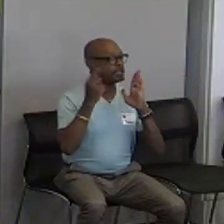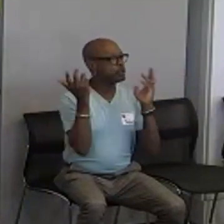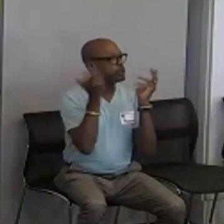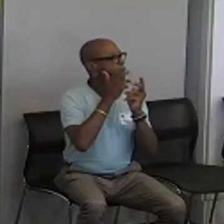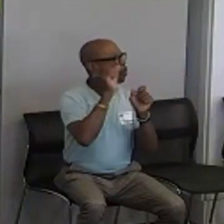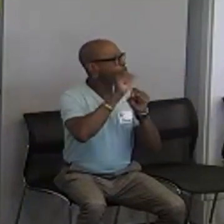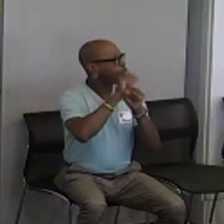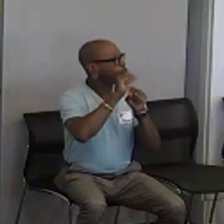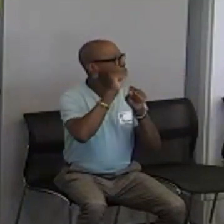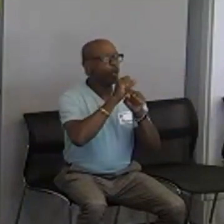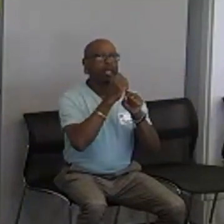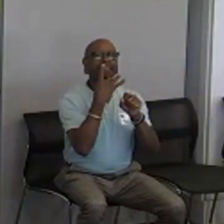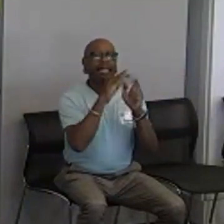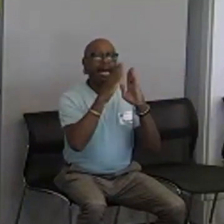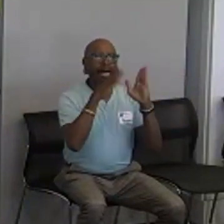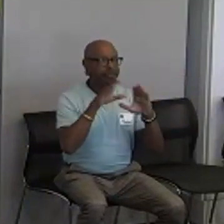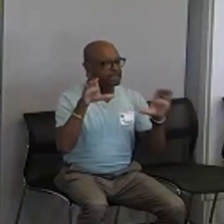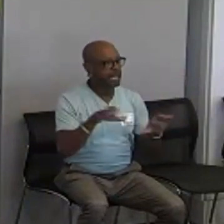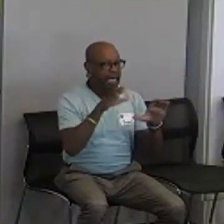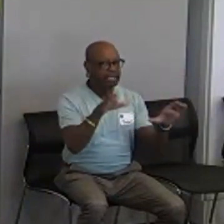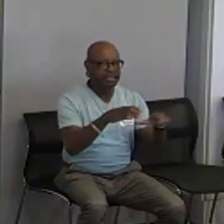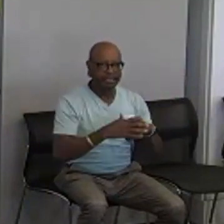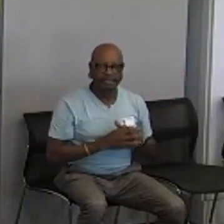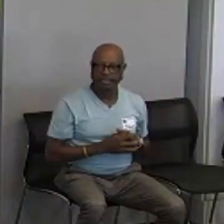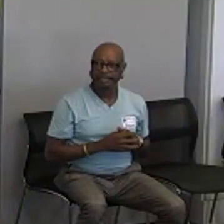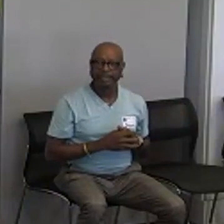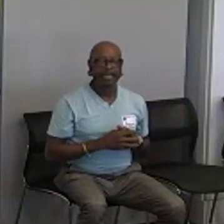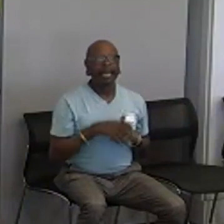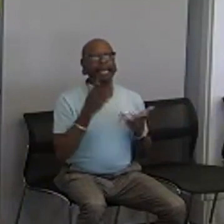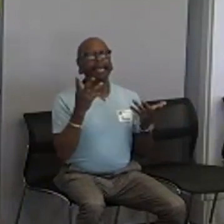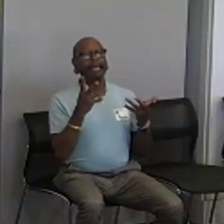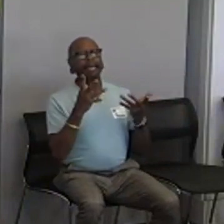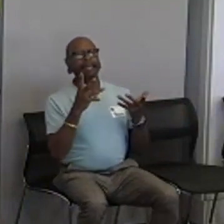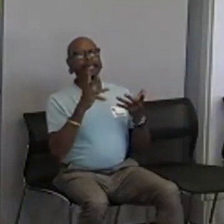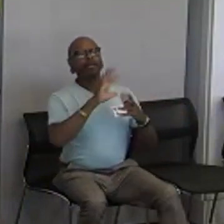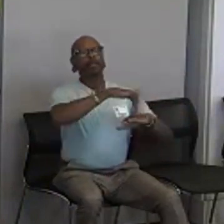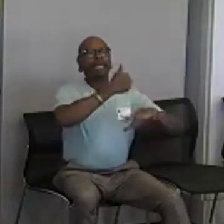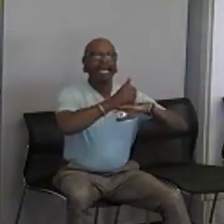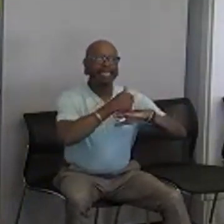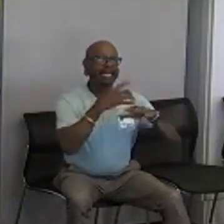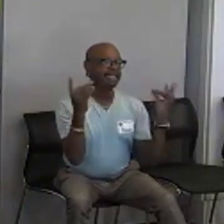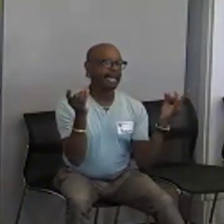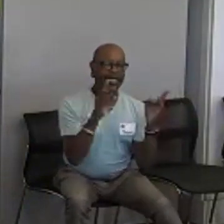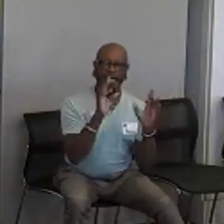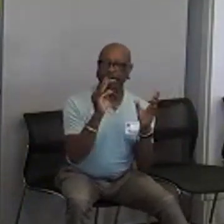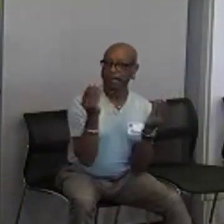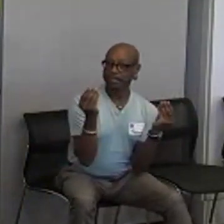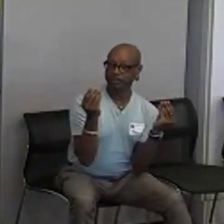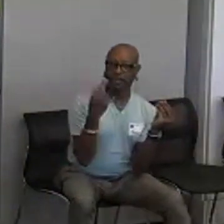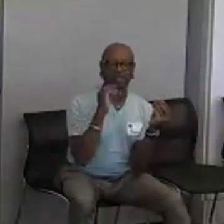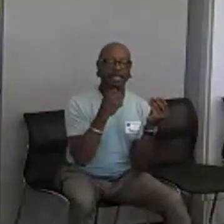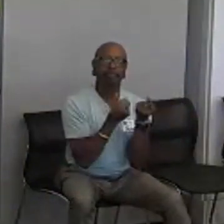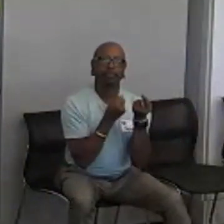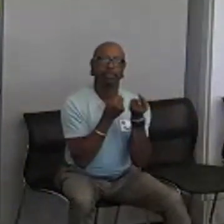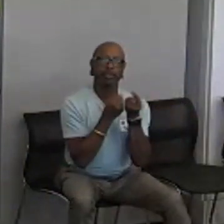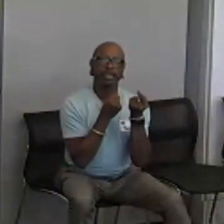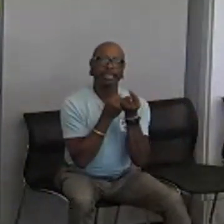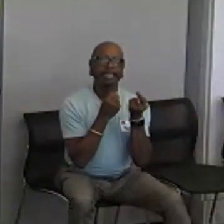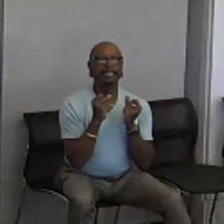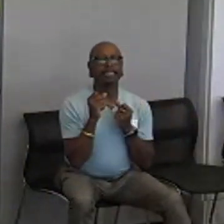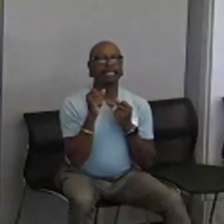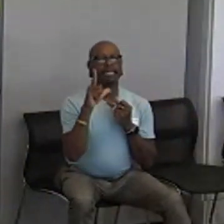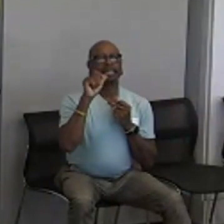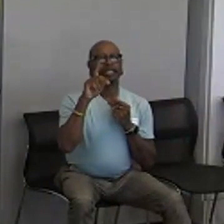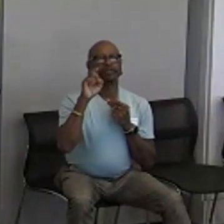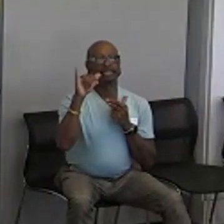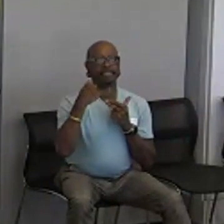work that the Lighthouse does on creating tactile materials and promoting tactile literacy for the